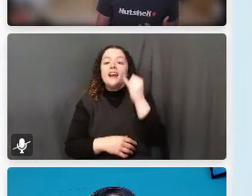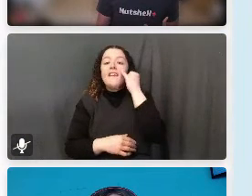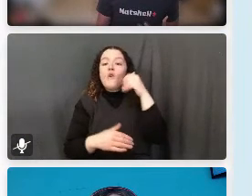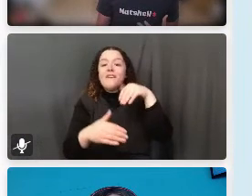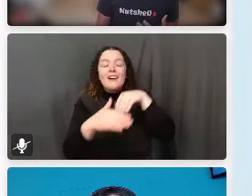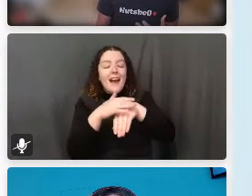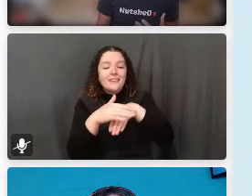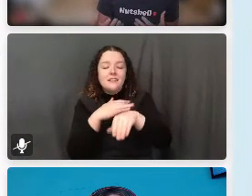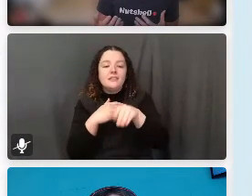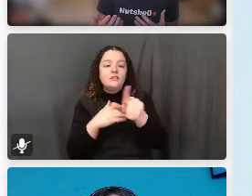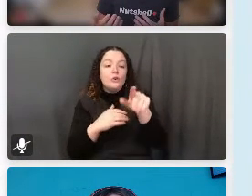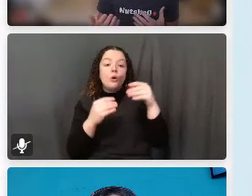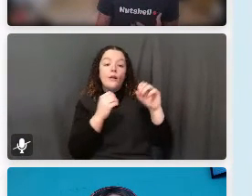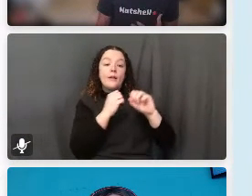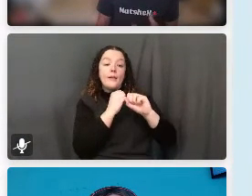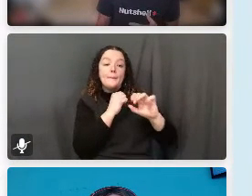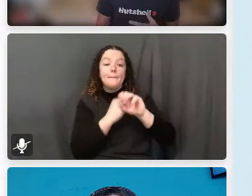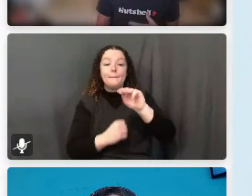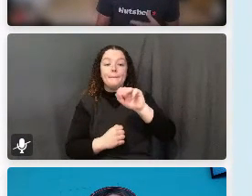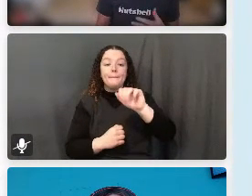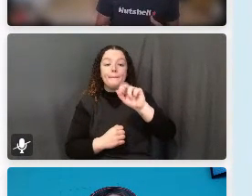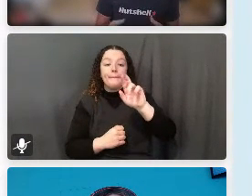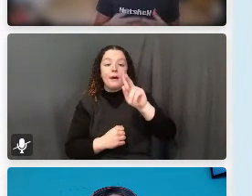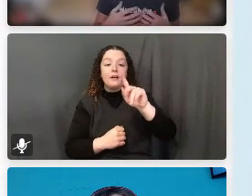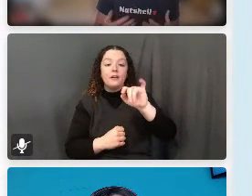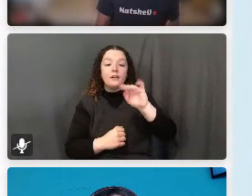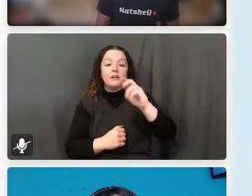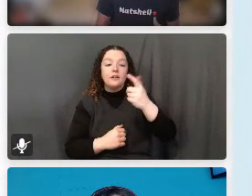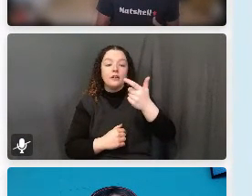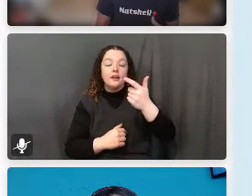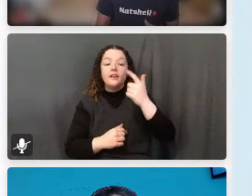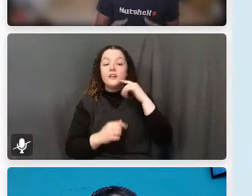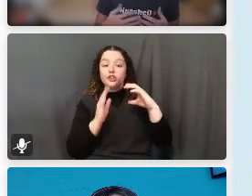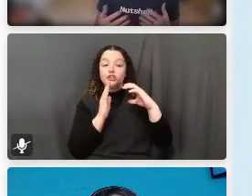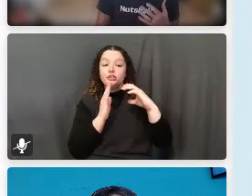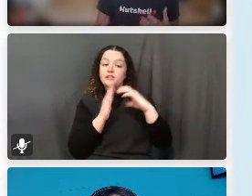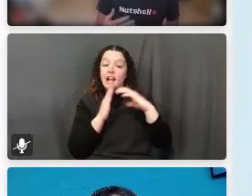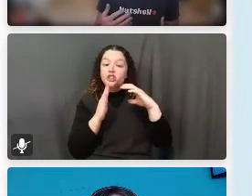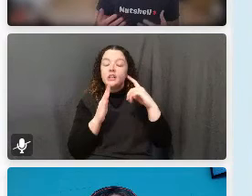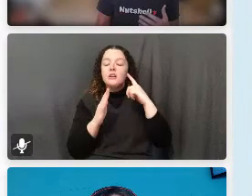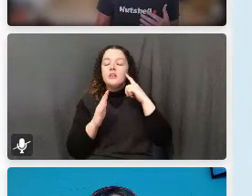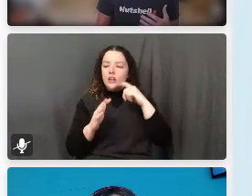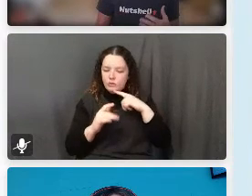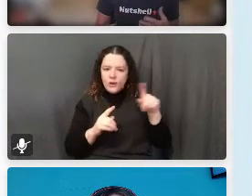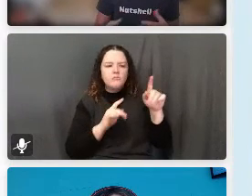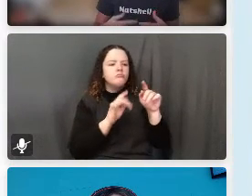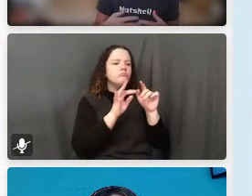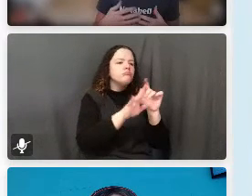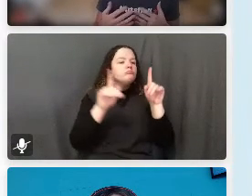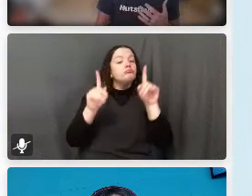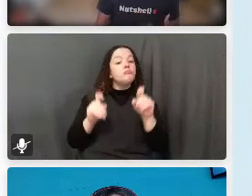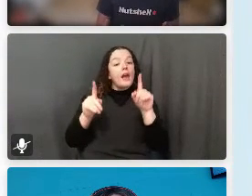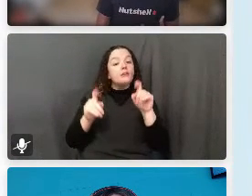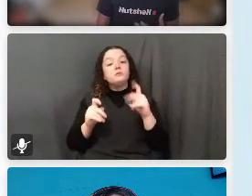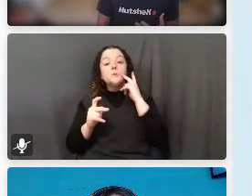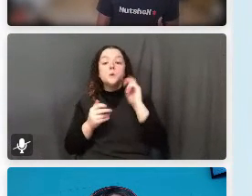marketing section of Nutshell, you can go in and test out a landing page and just see how easy it is to build, see if you'd want to